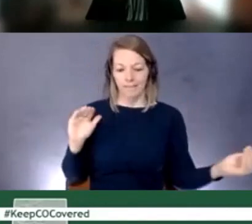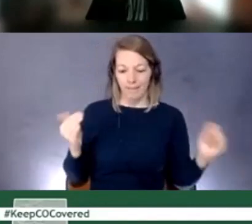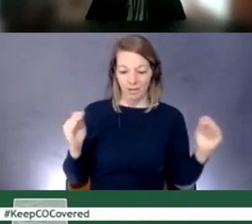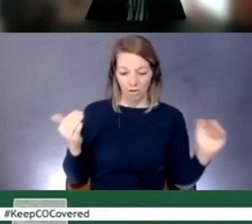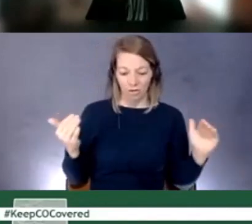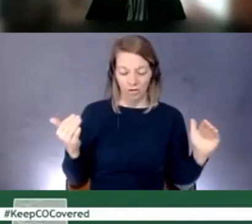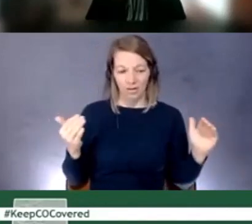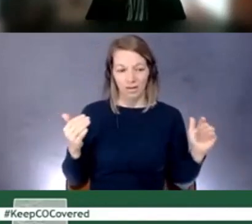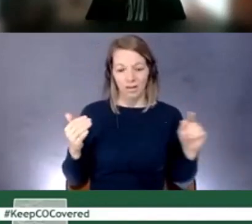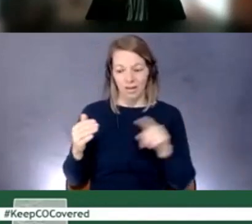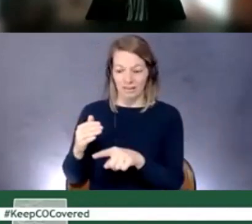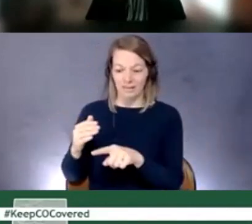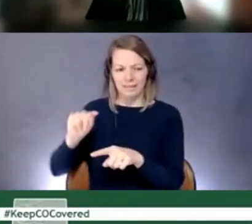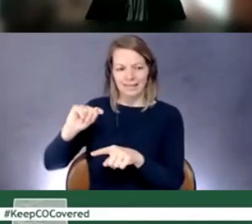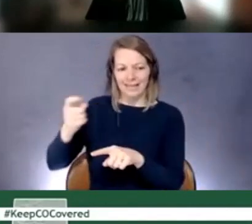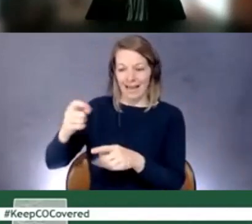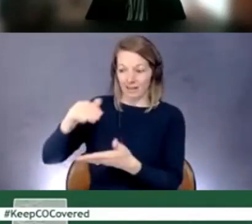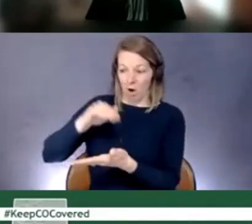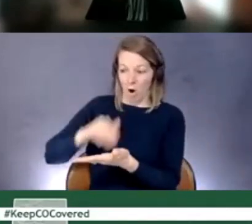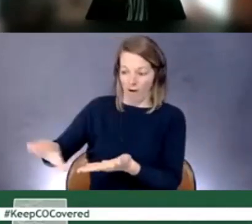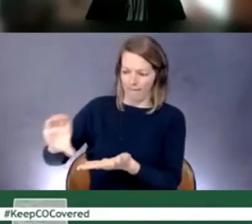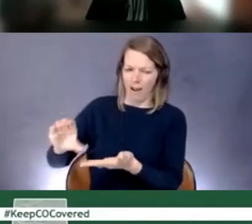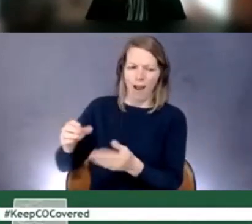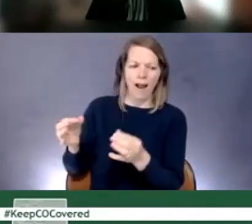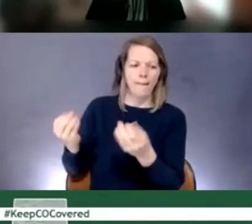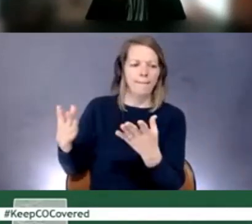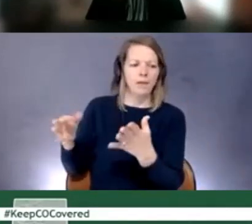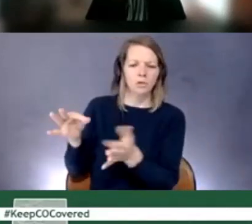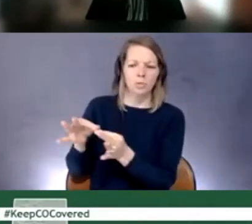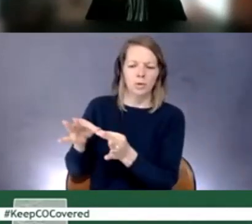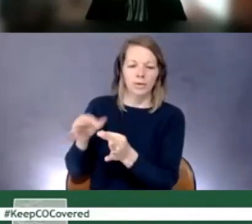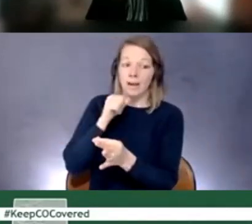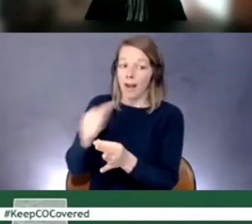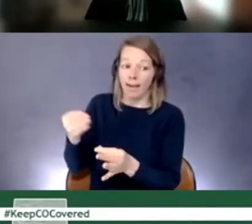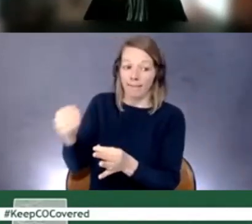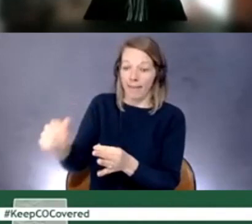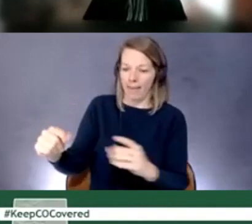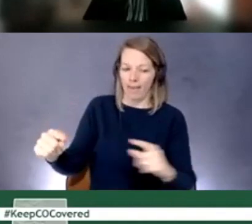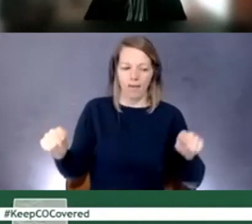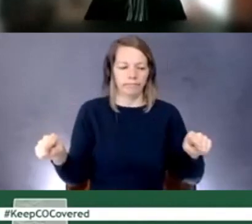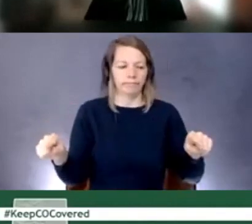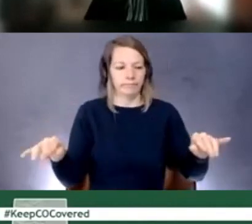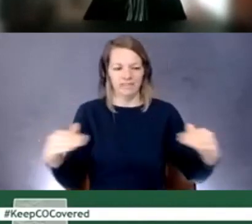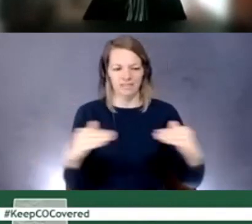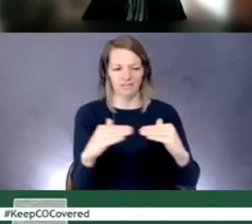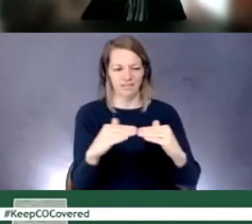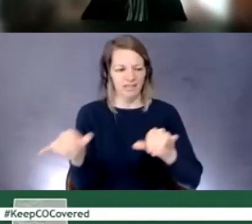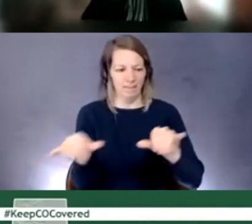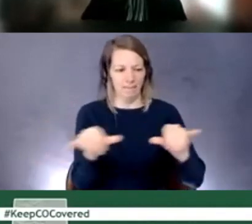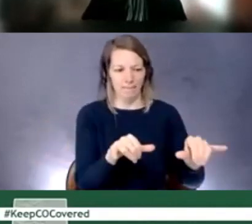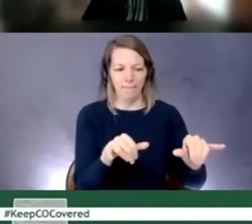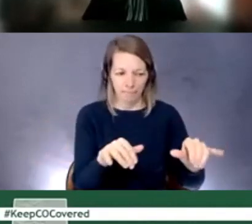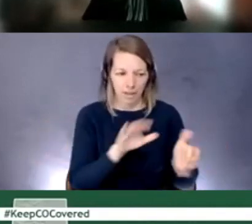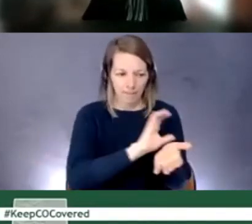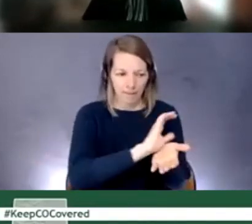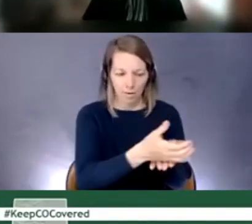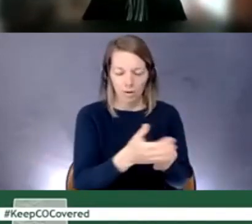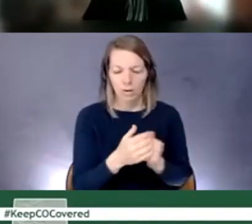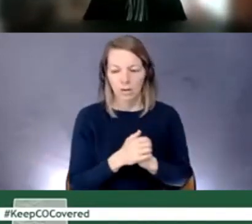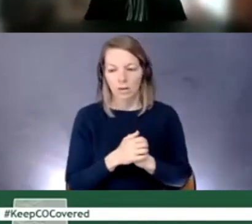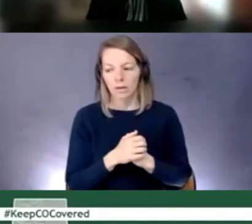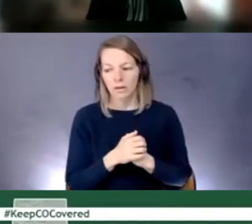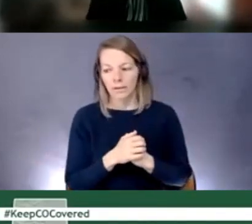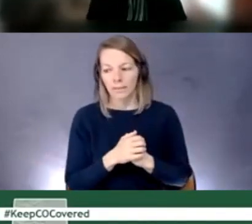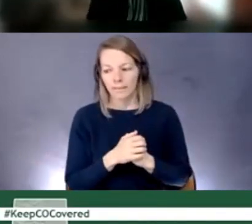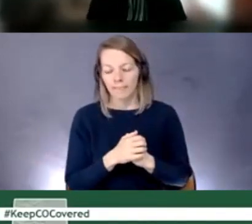tax exemption that they'd otherwise be paying back into the community. So that's one measure. And in terms of,